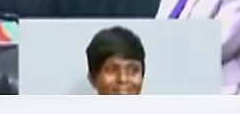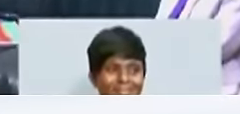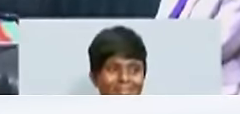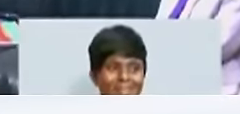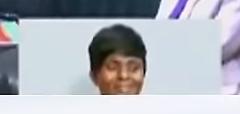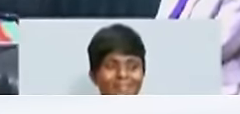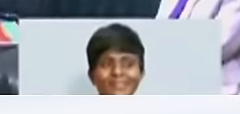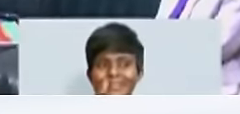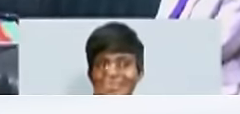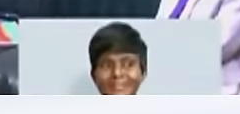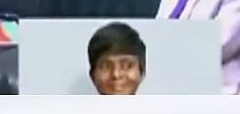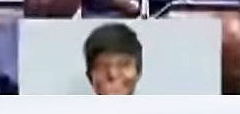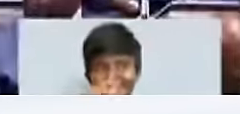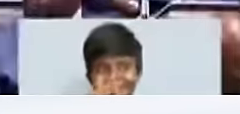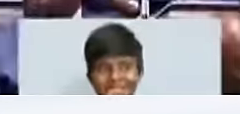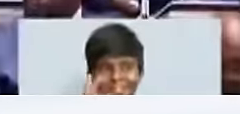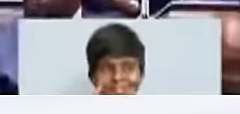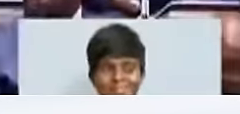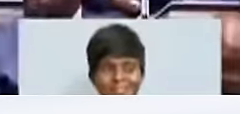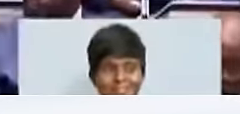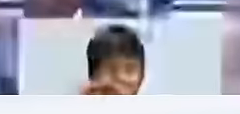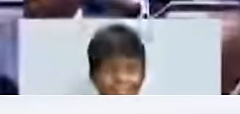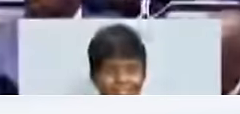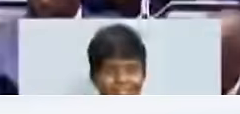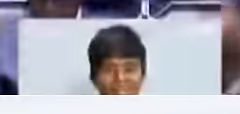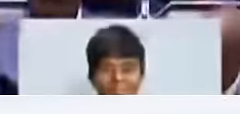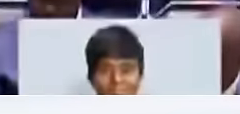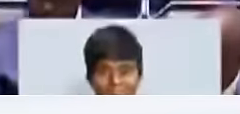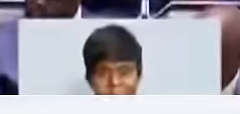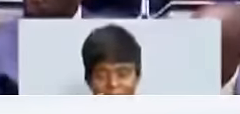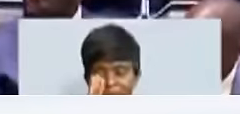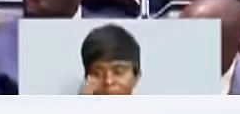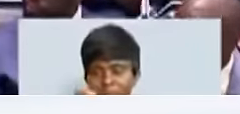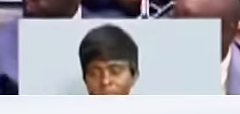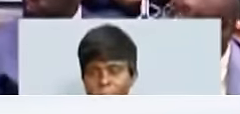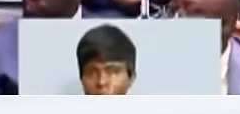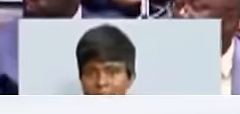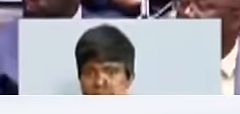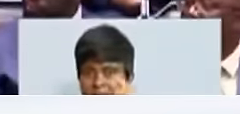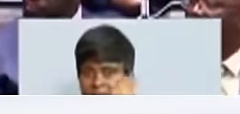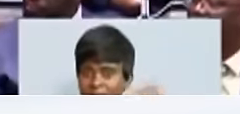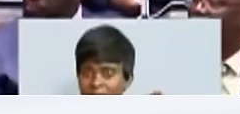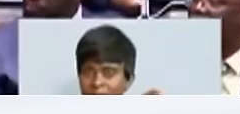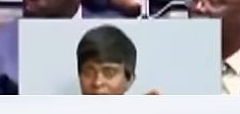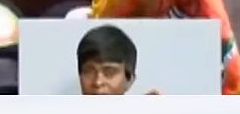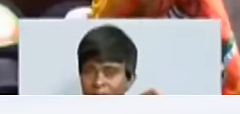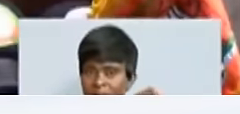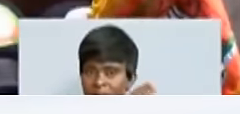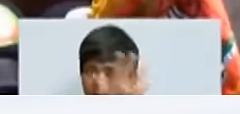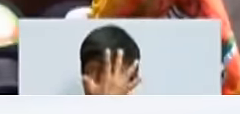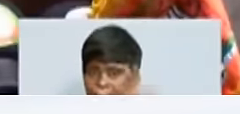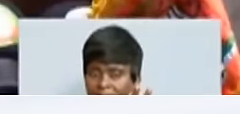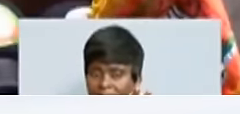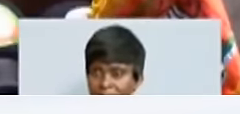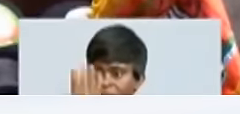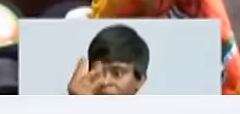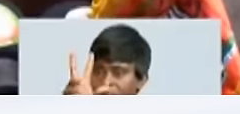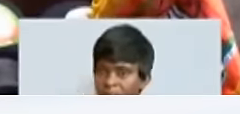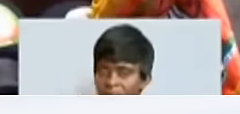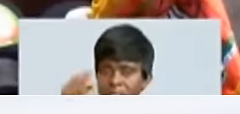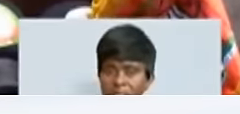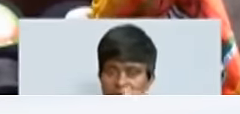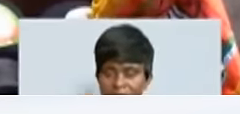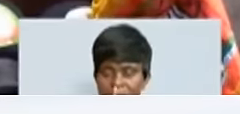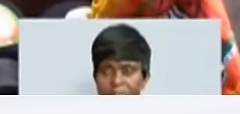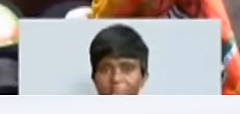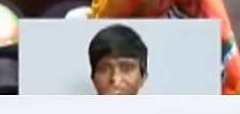Madam Speaker, if the matter is not bondable, 10 hours you arrest, 14:30 you are in court, and bail must be